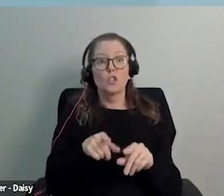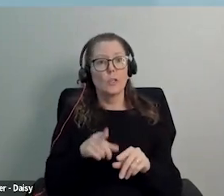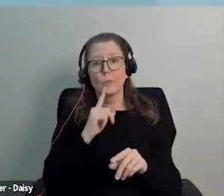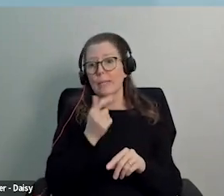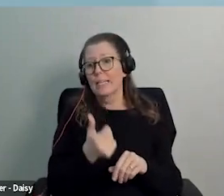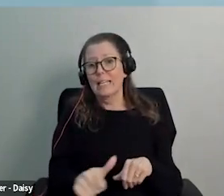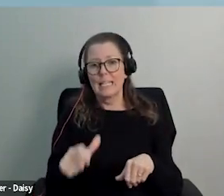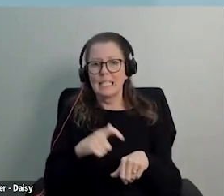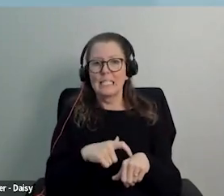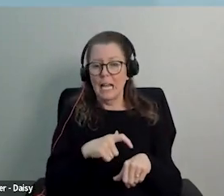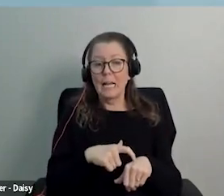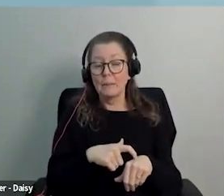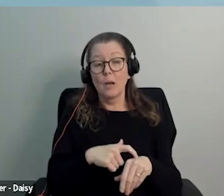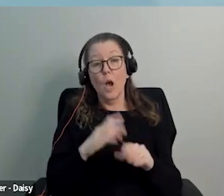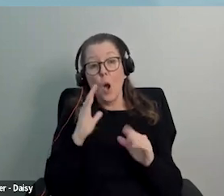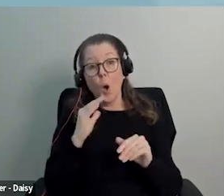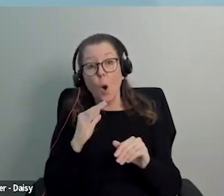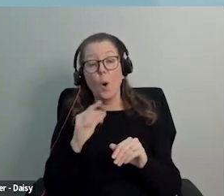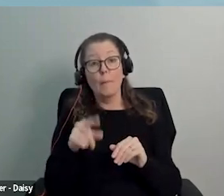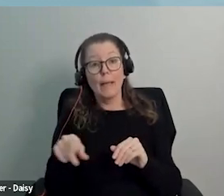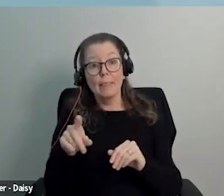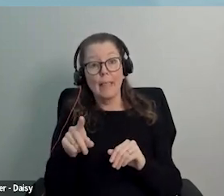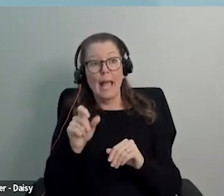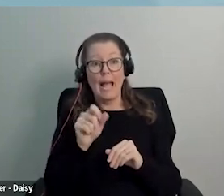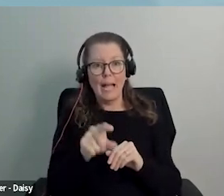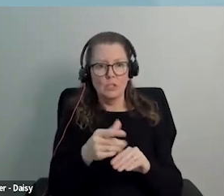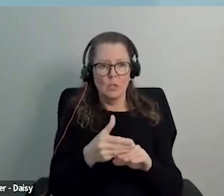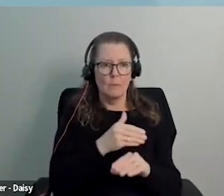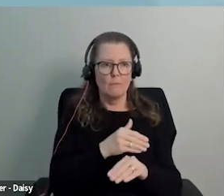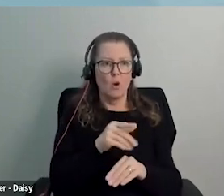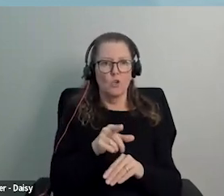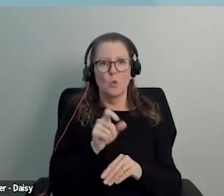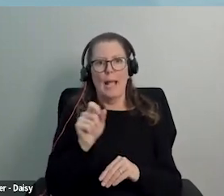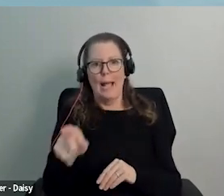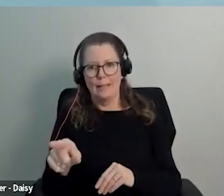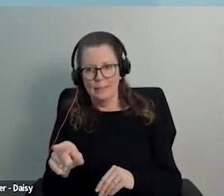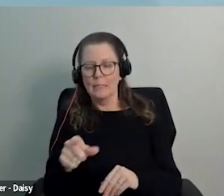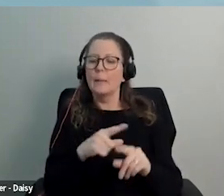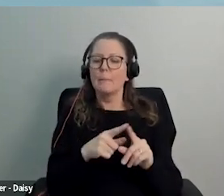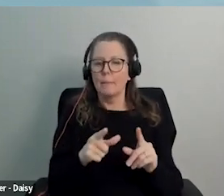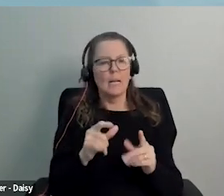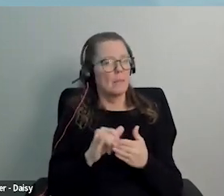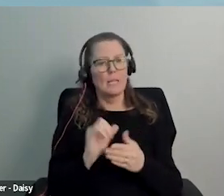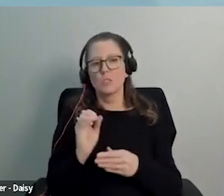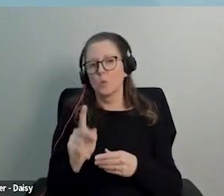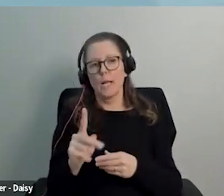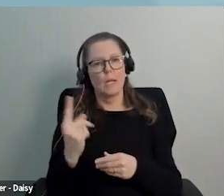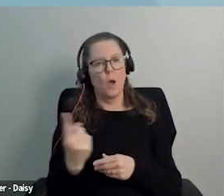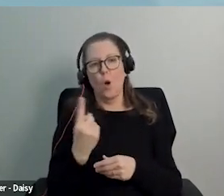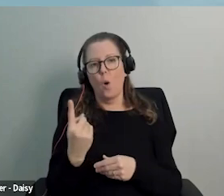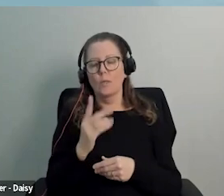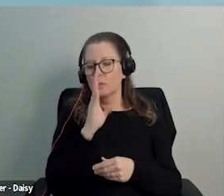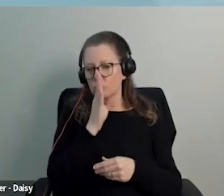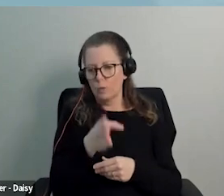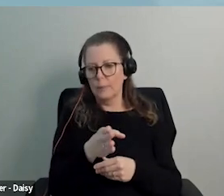time. Hopefully they're asking you before you have to ask it. But it's obviously absolutely okay to be